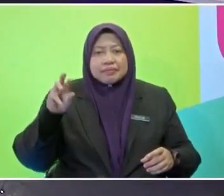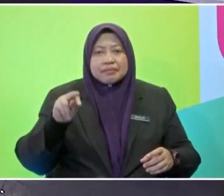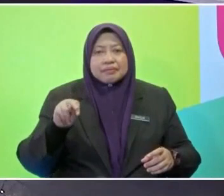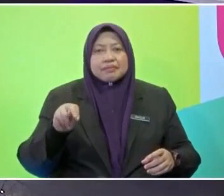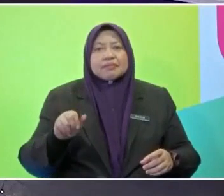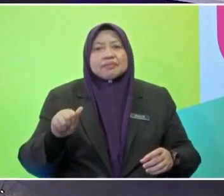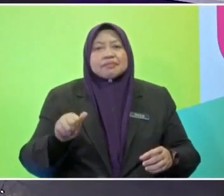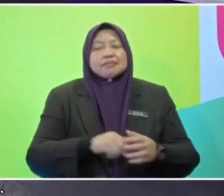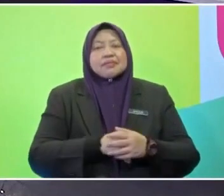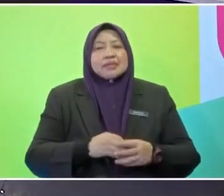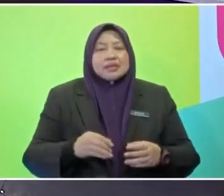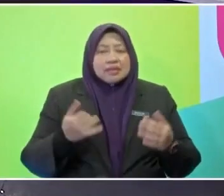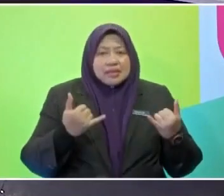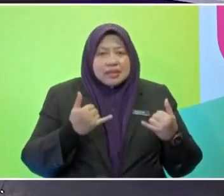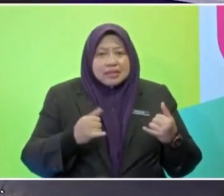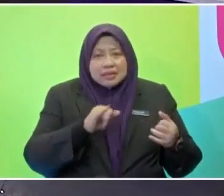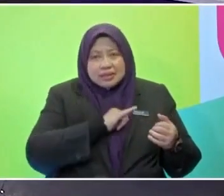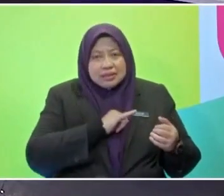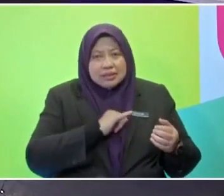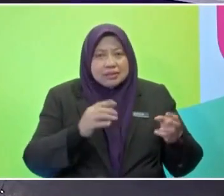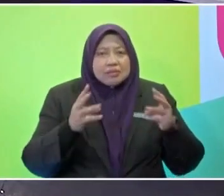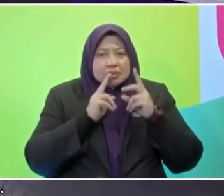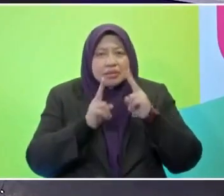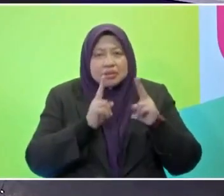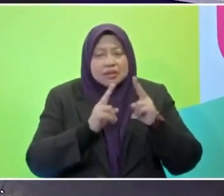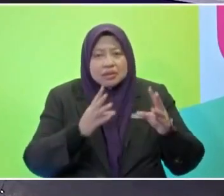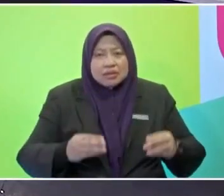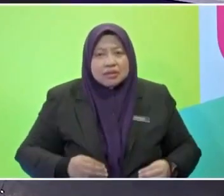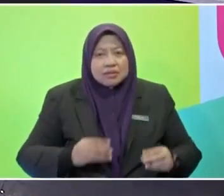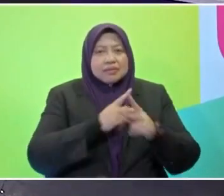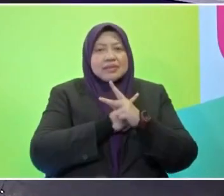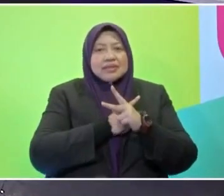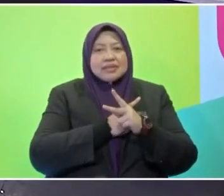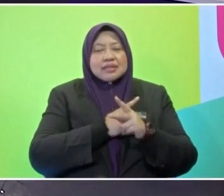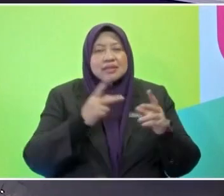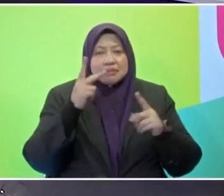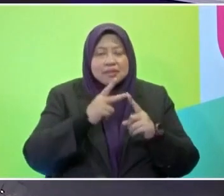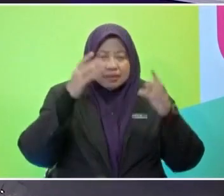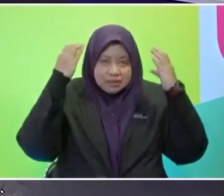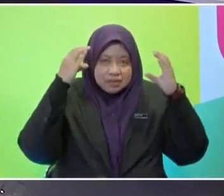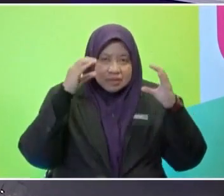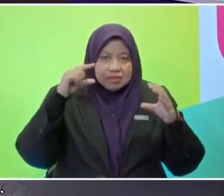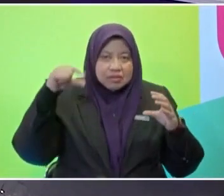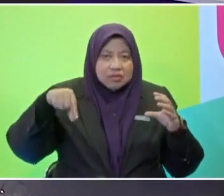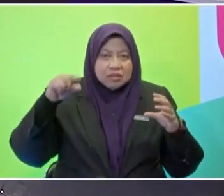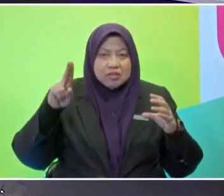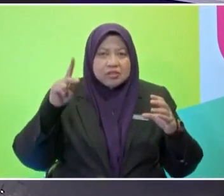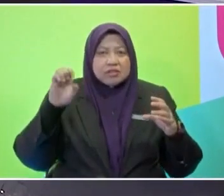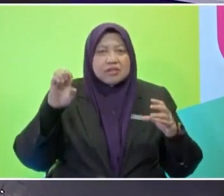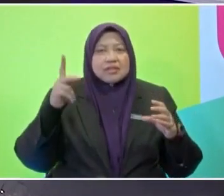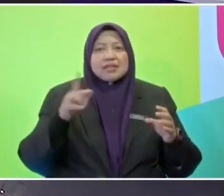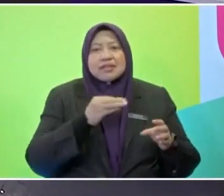would like to thank Mr. Quek for teaching us today Science DLP and also our sign language interpreter. Till we meet again, Assalamualaikum and Salam